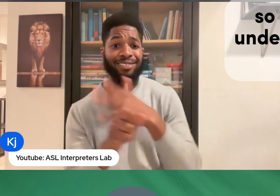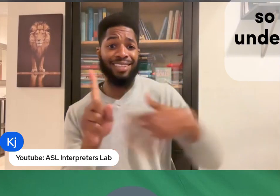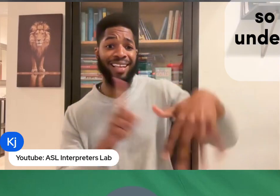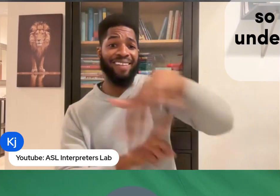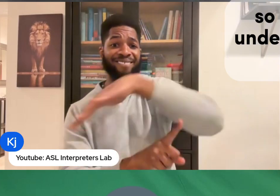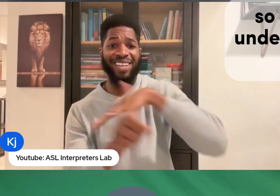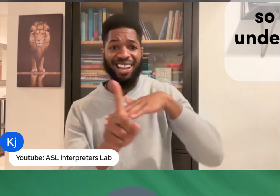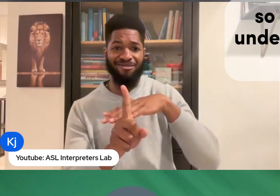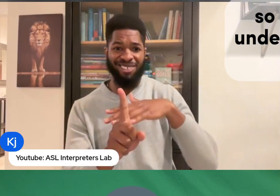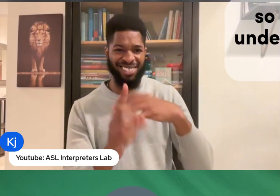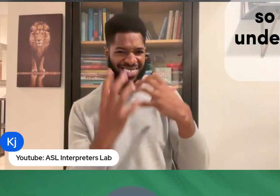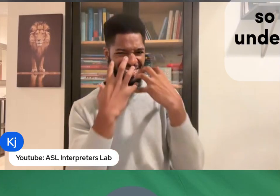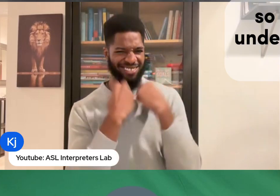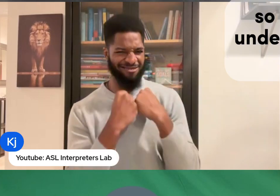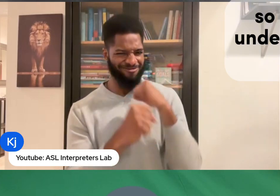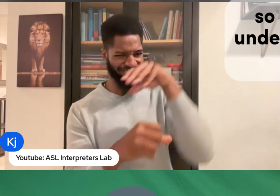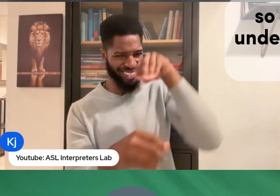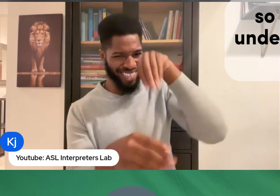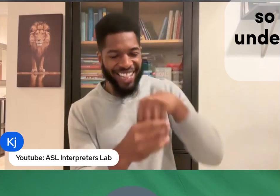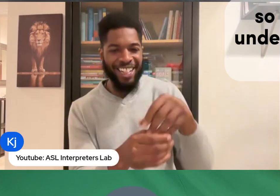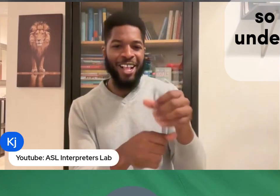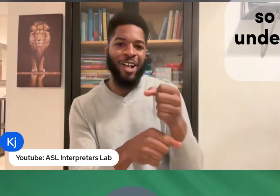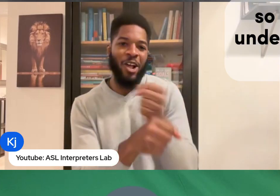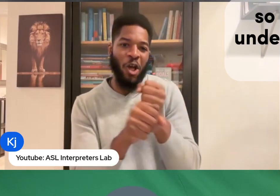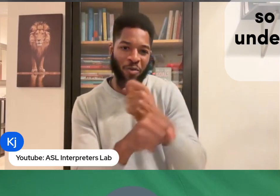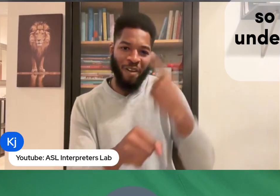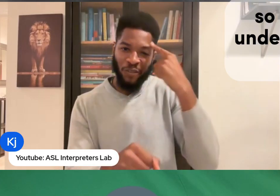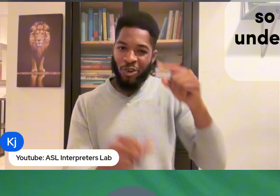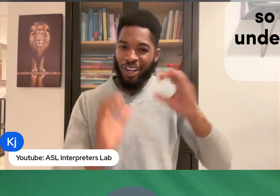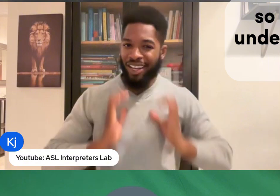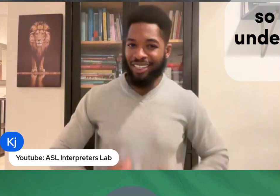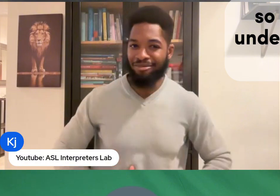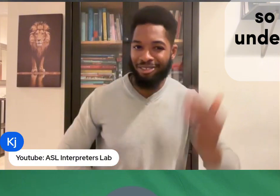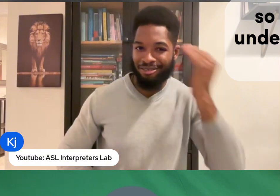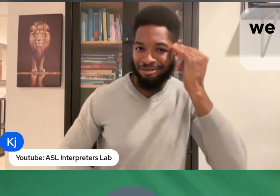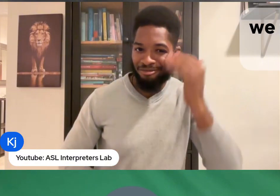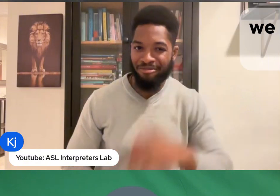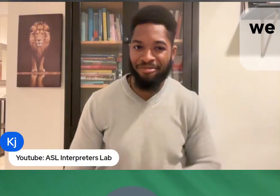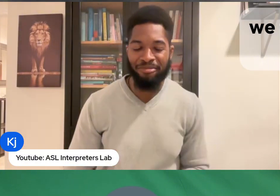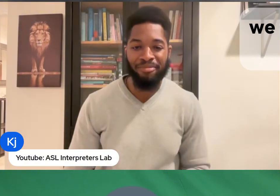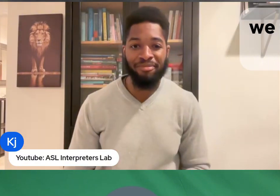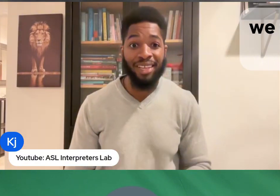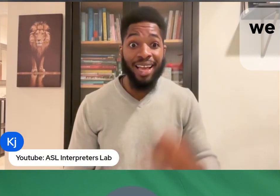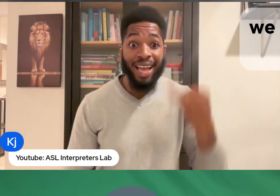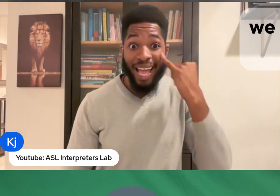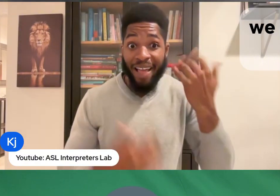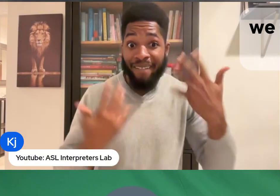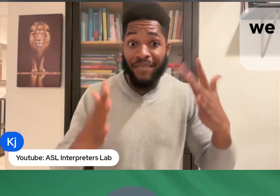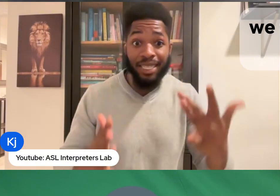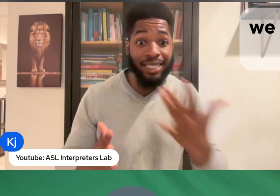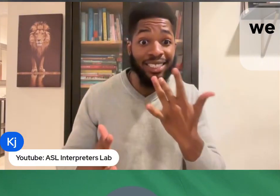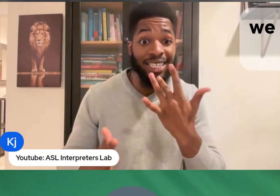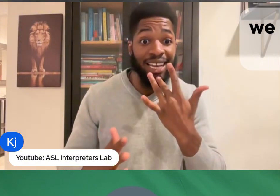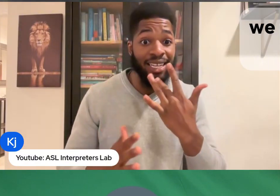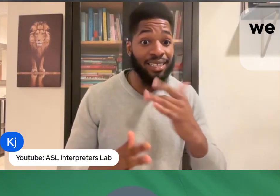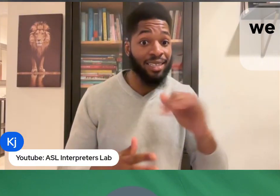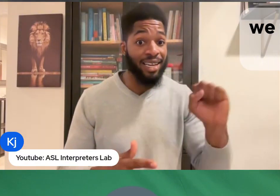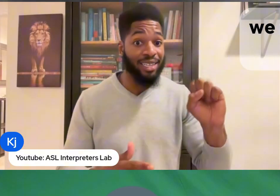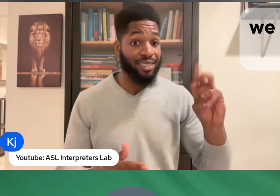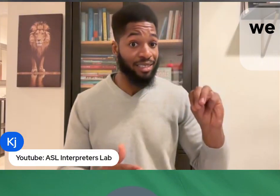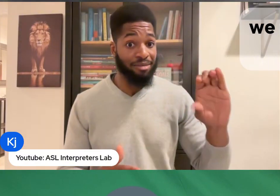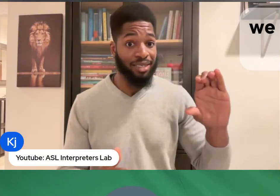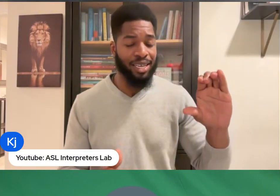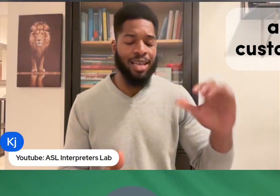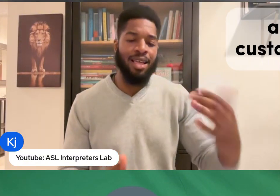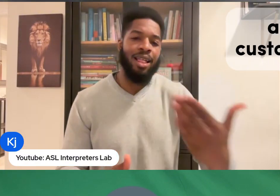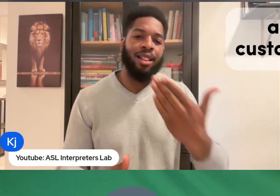for you who have already understood the power of Sunday morning, we thank you for maintaining your